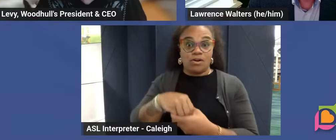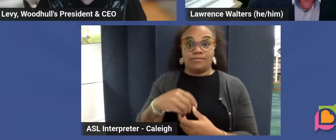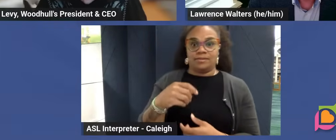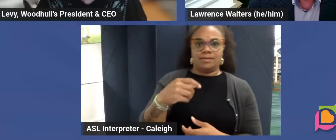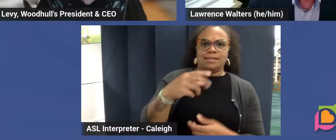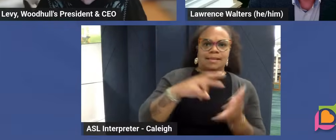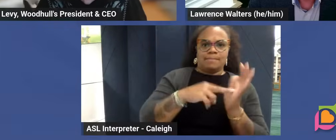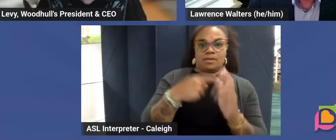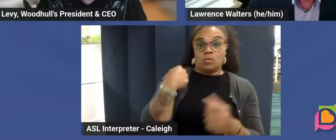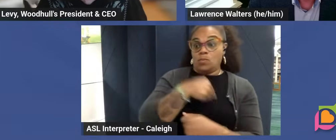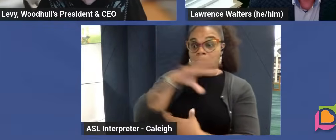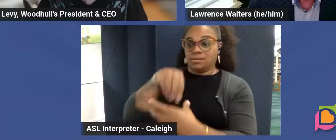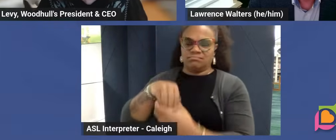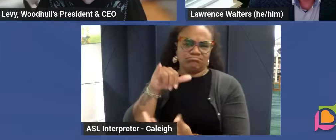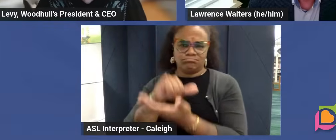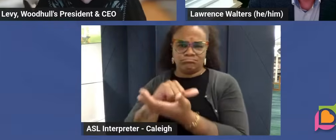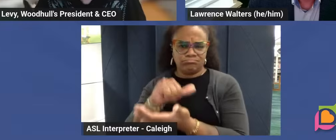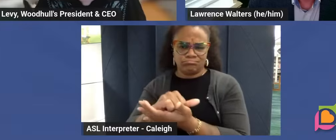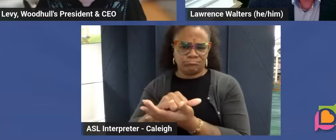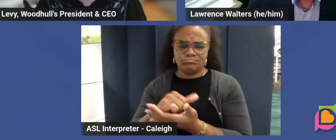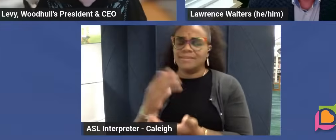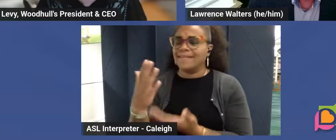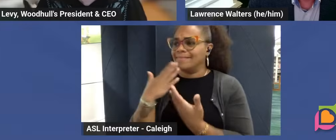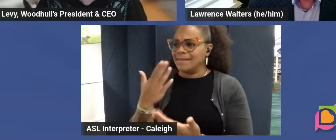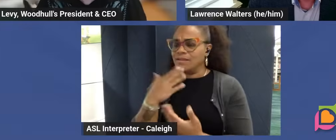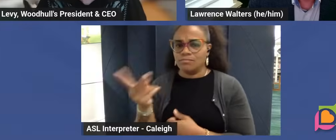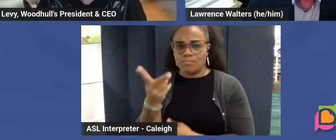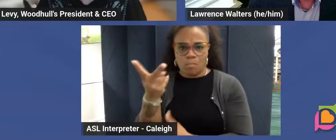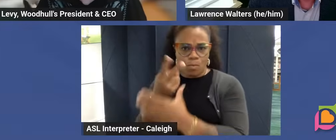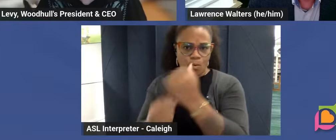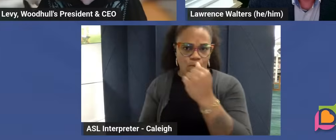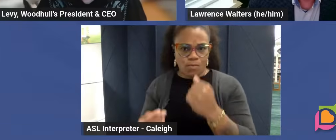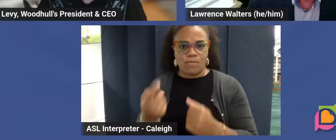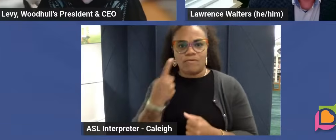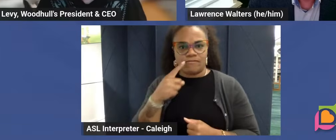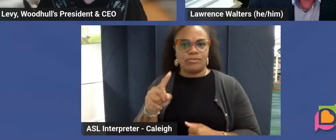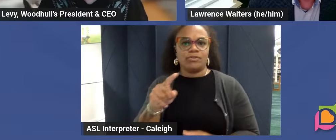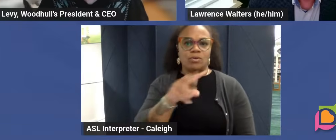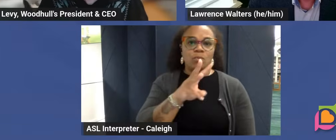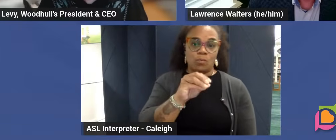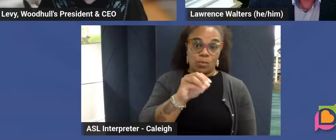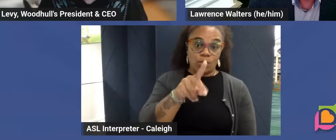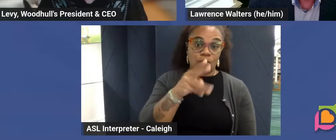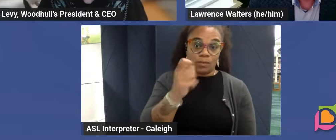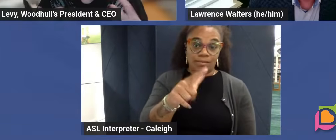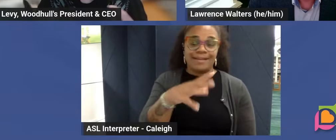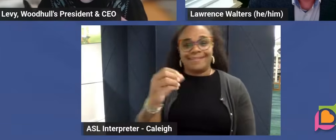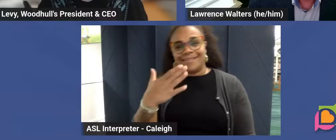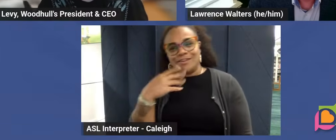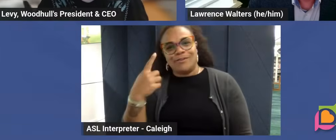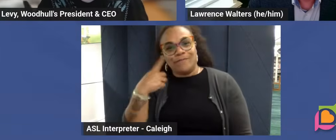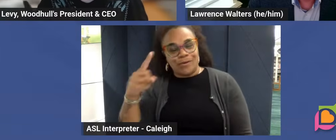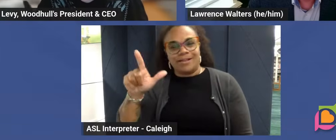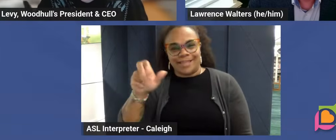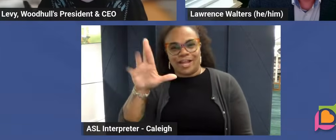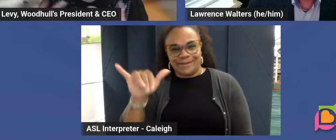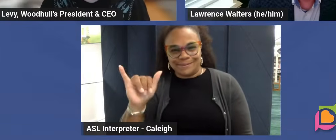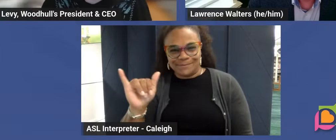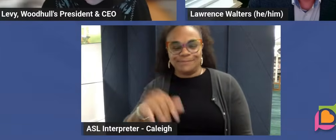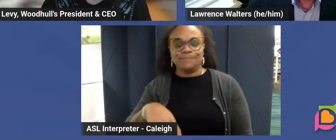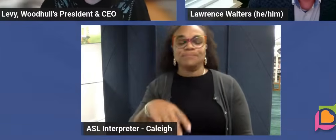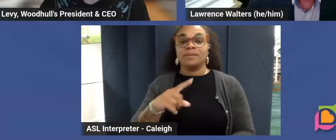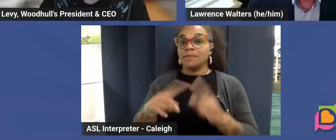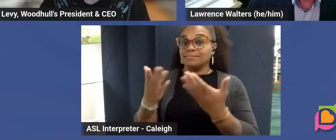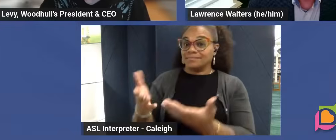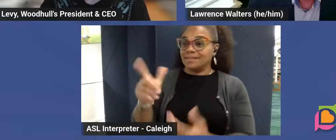not have been possible. So thank you to both of you on behalf of Woodhull and on behalf of Larry. But Larry, what